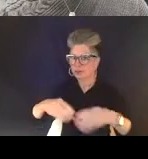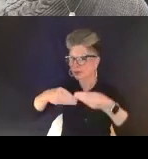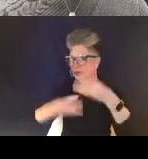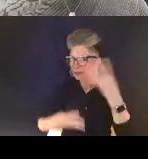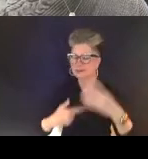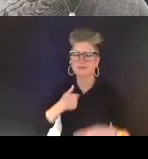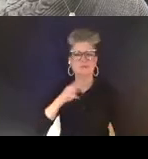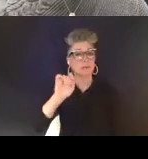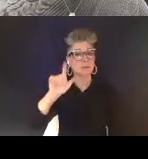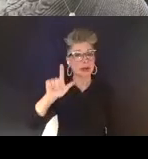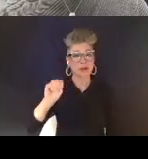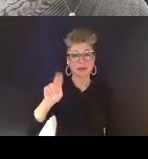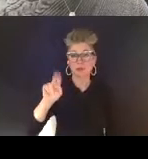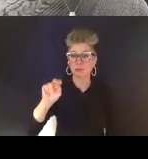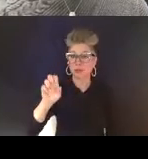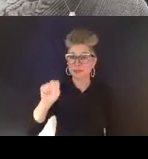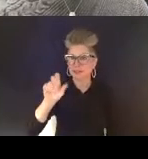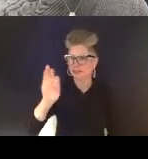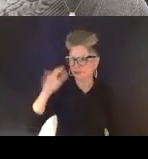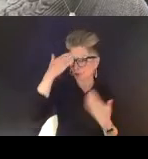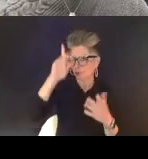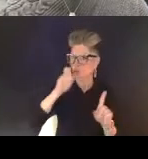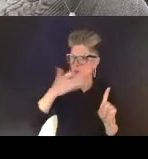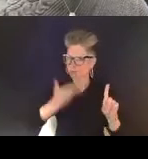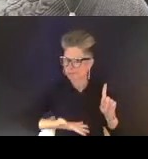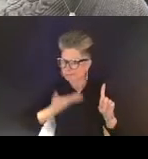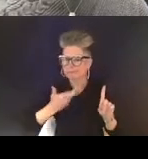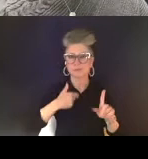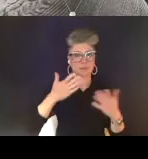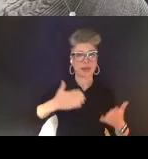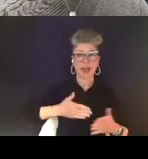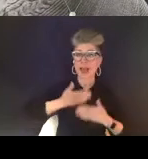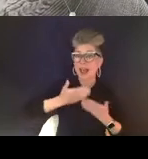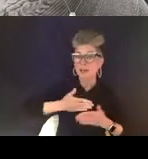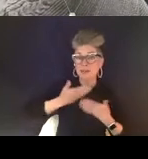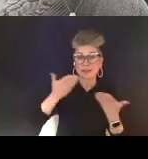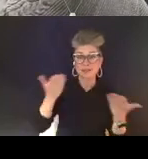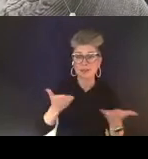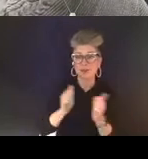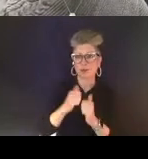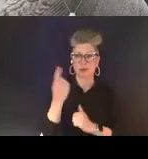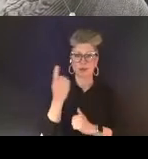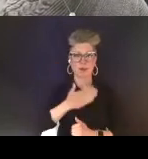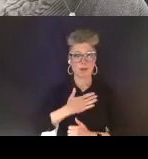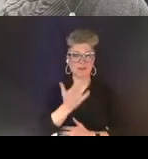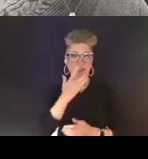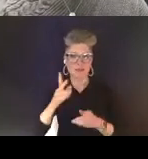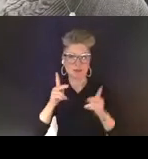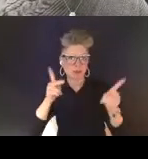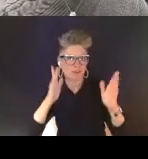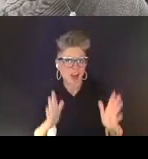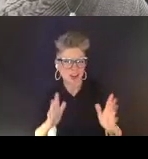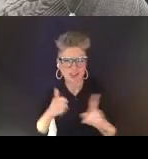who don't know who I am, and I'm happy to be here in space with one of my favorite providers who's a lot of